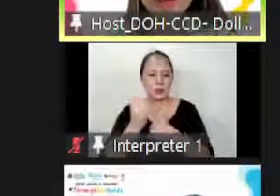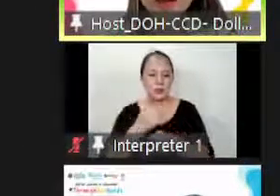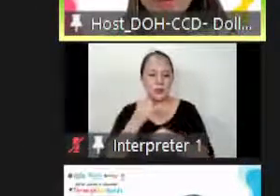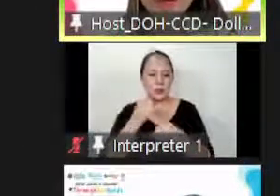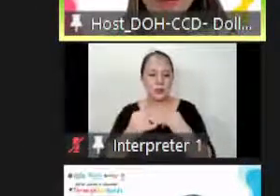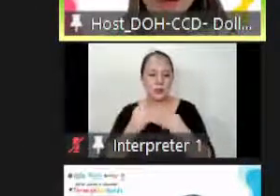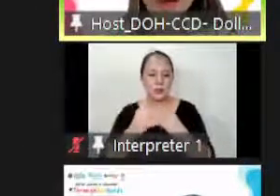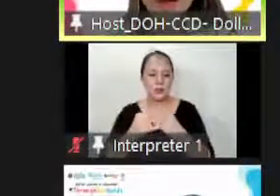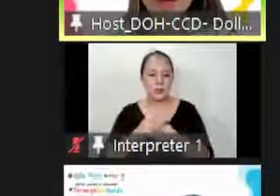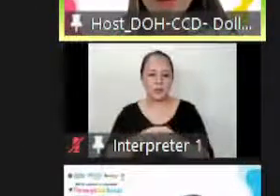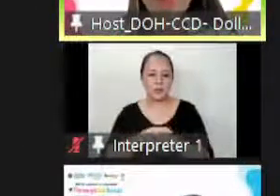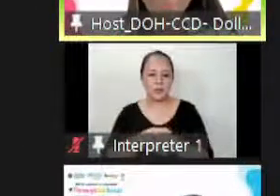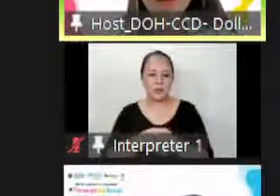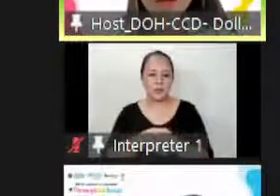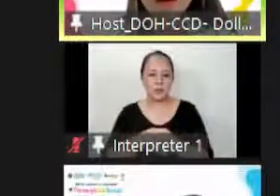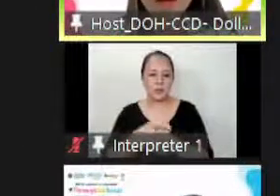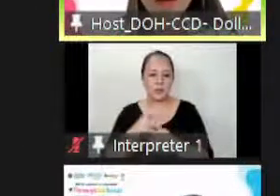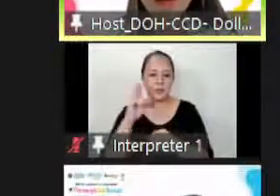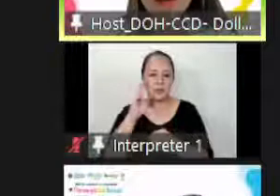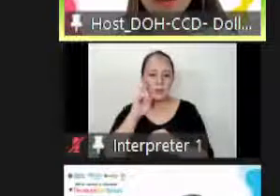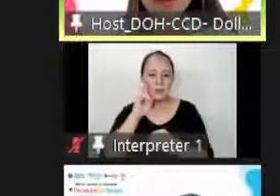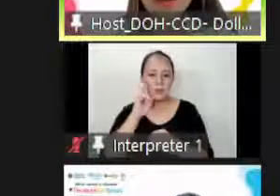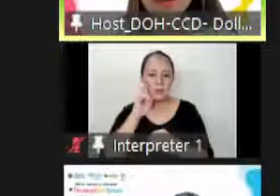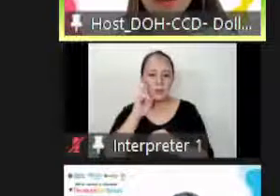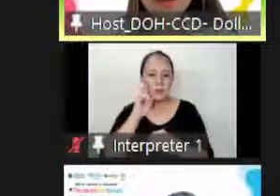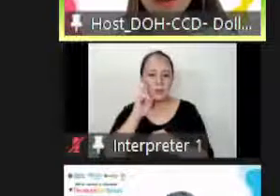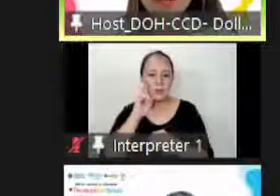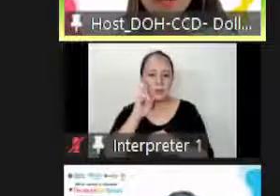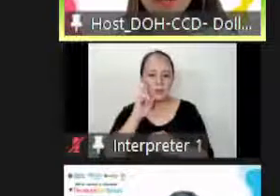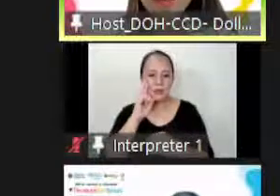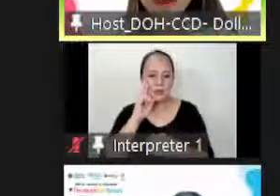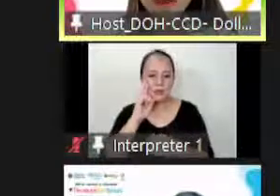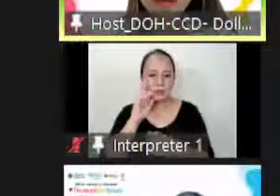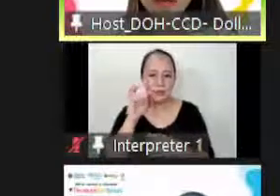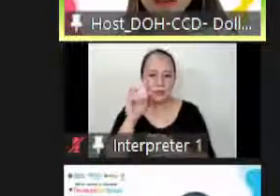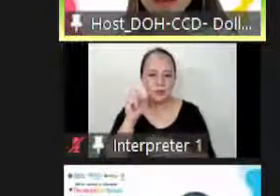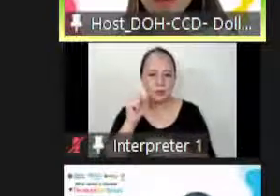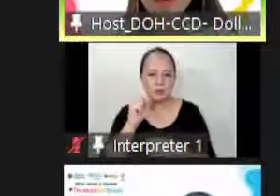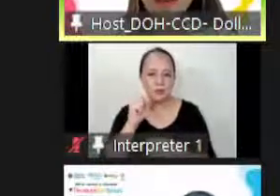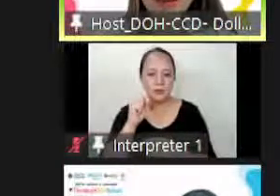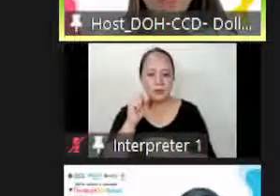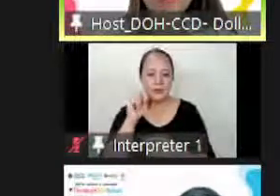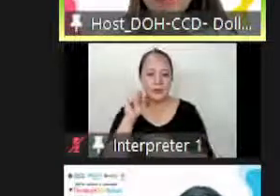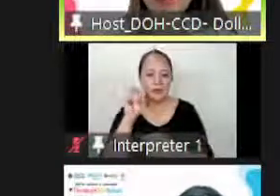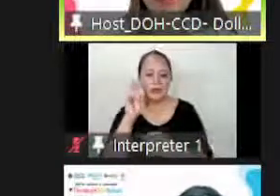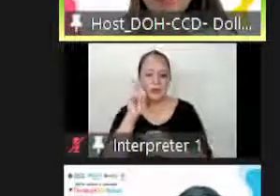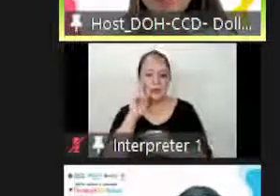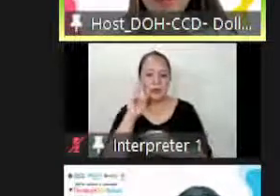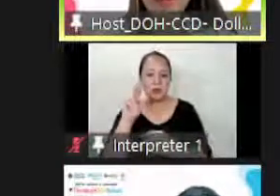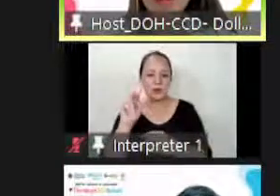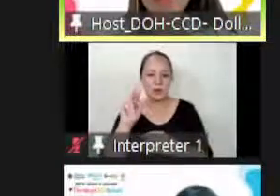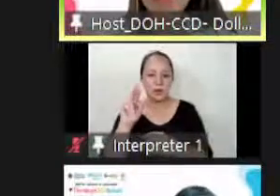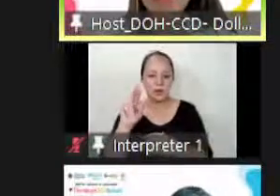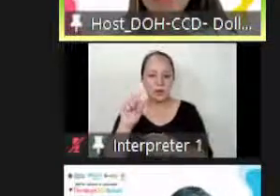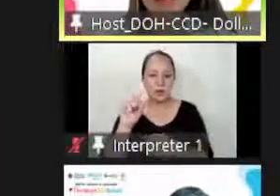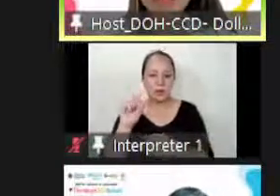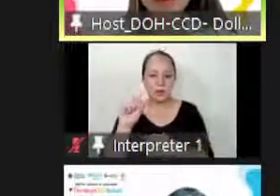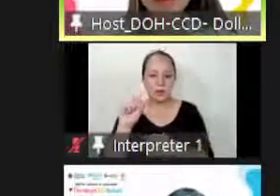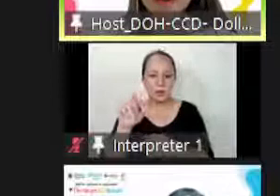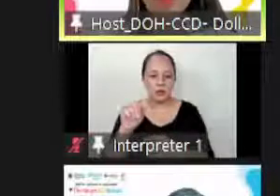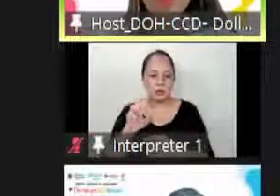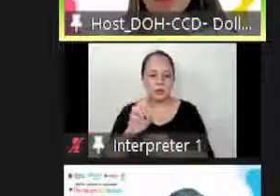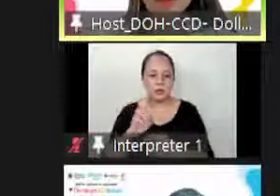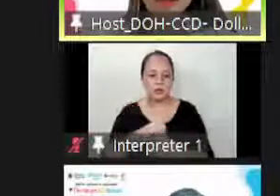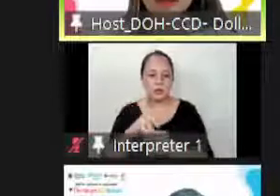Rachel Marie B. Rosario, member of the National Integrated Cancer Control Council and the Executive Director of the